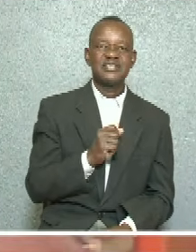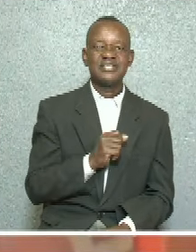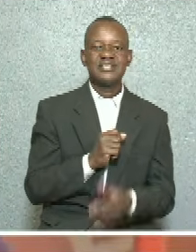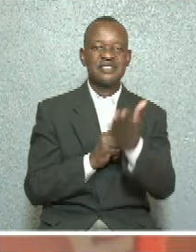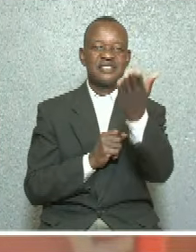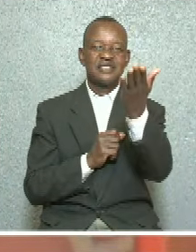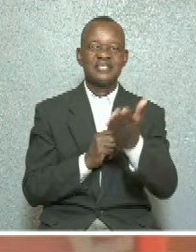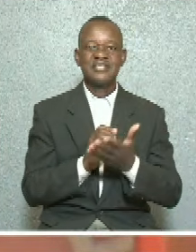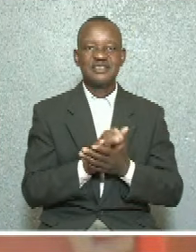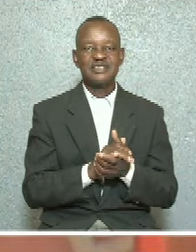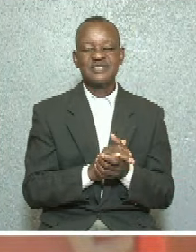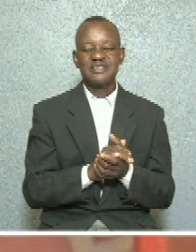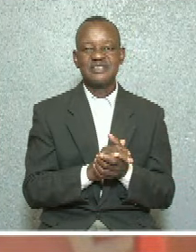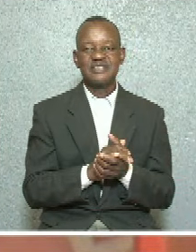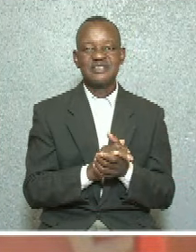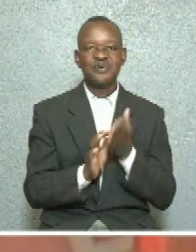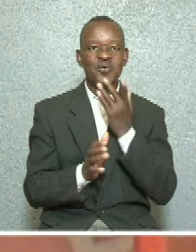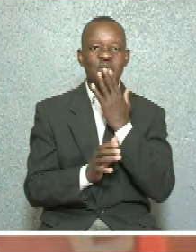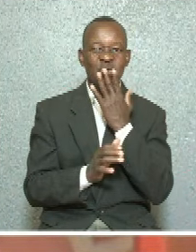over there, please, Gino.